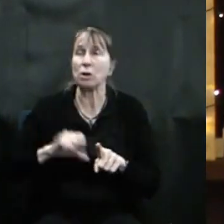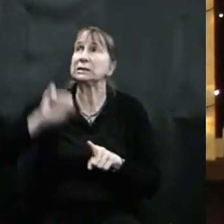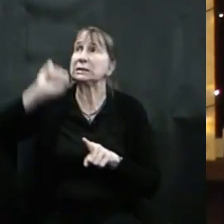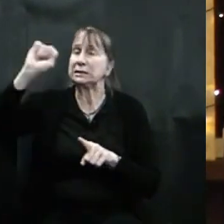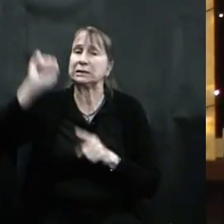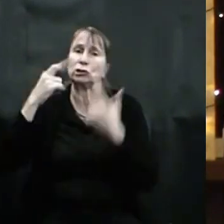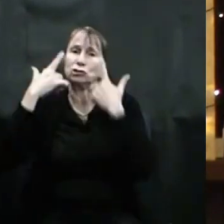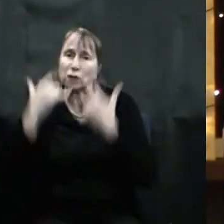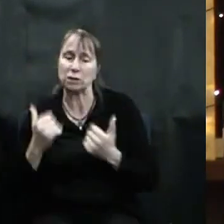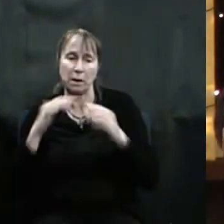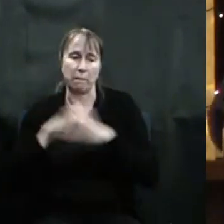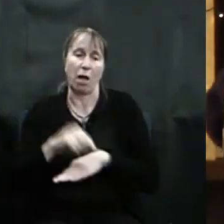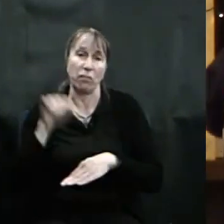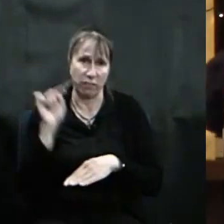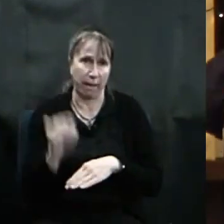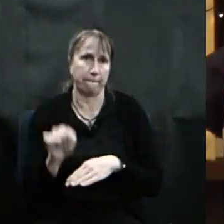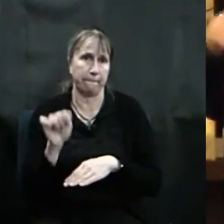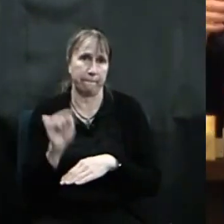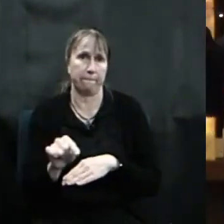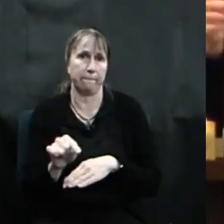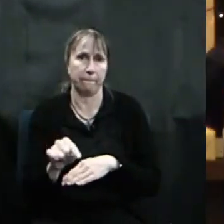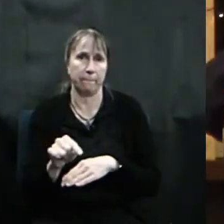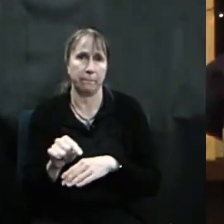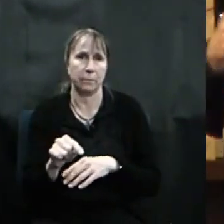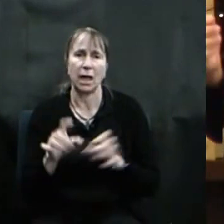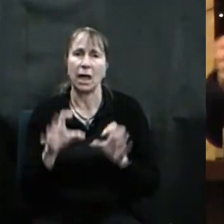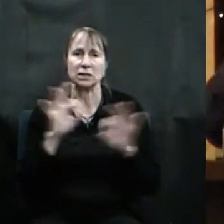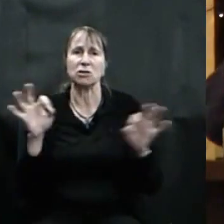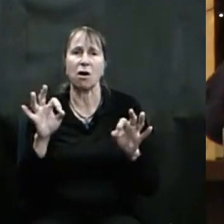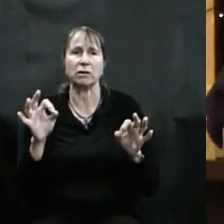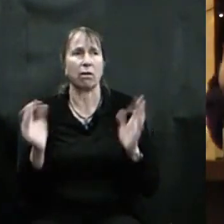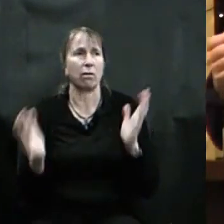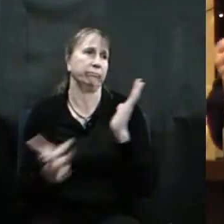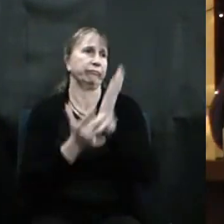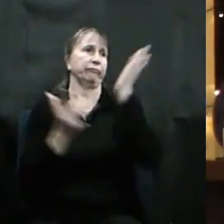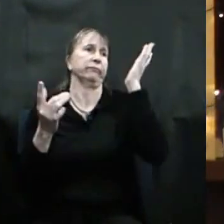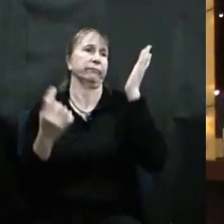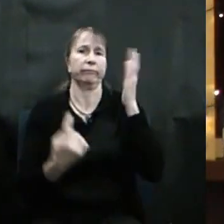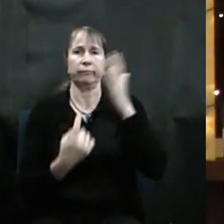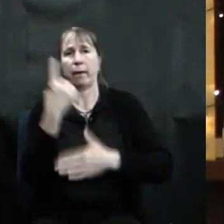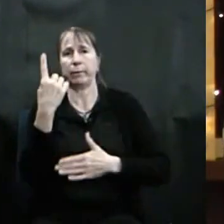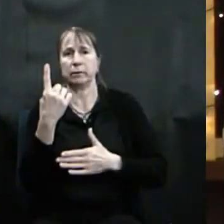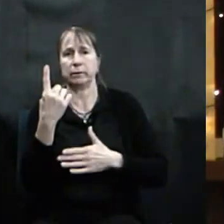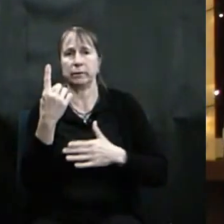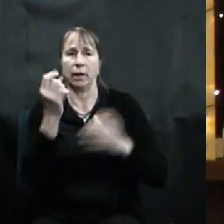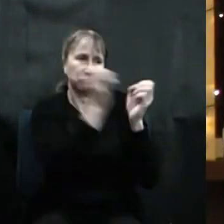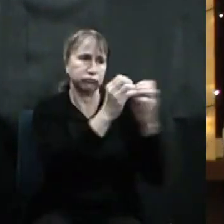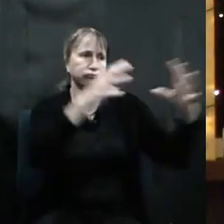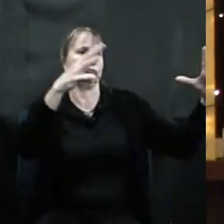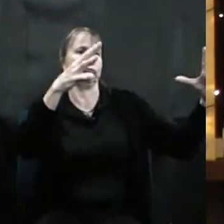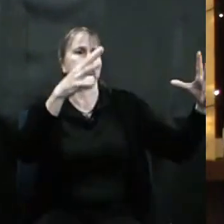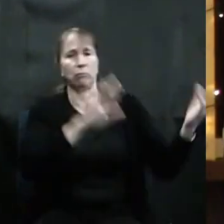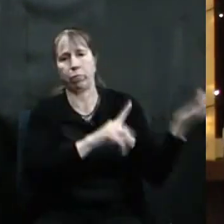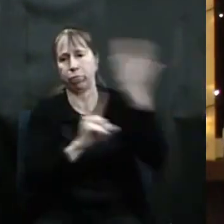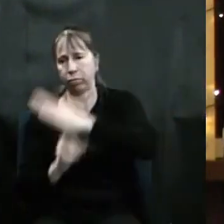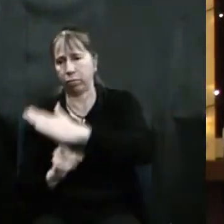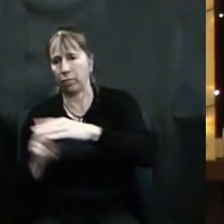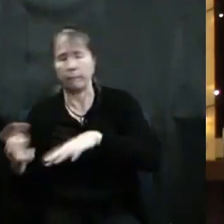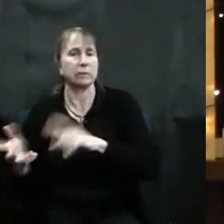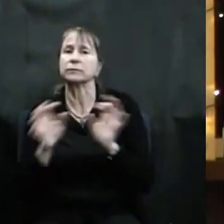judgment. It's not just some random event, random rise and fall in geopolitical power or something like